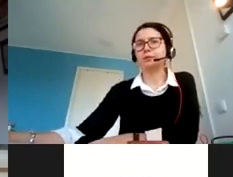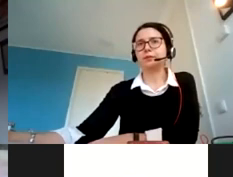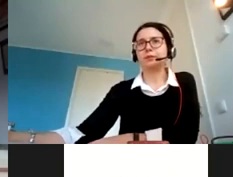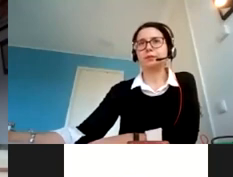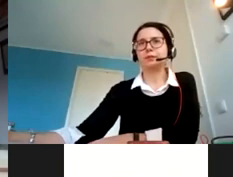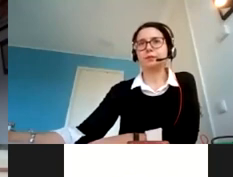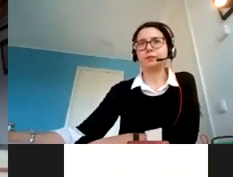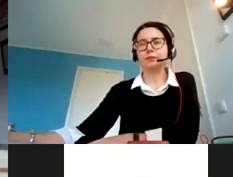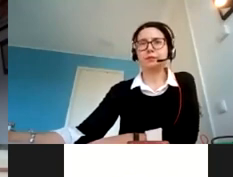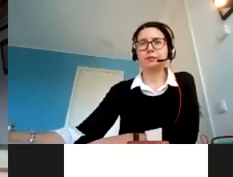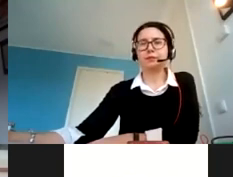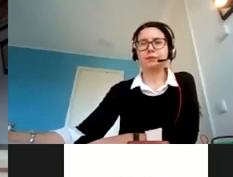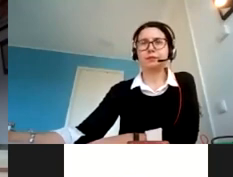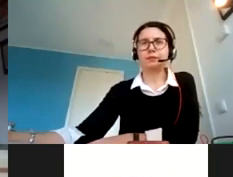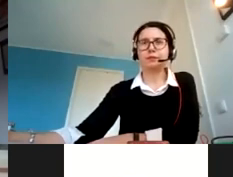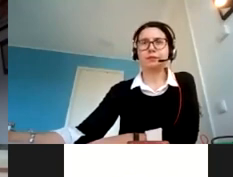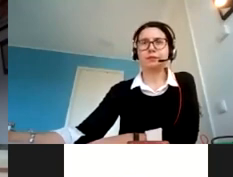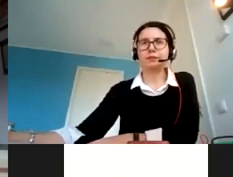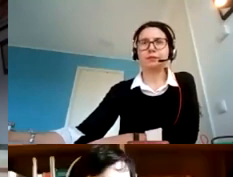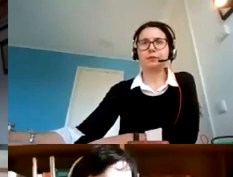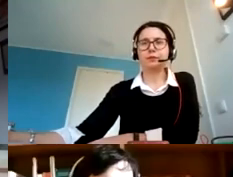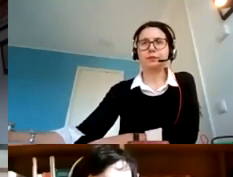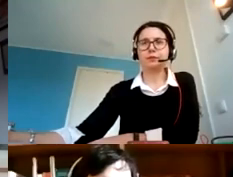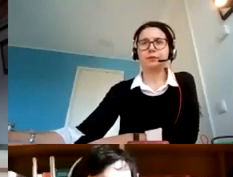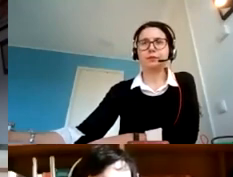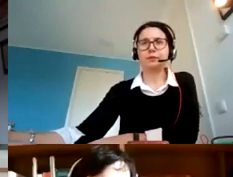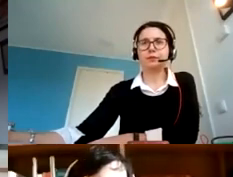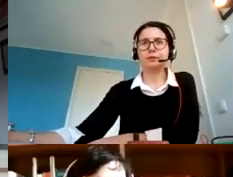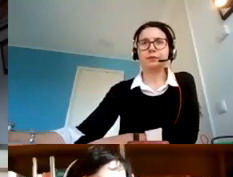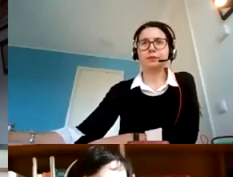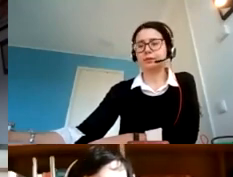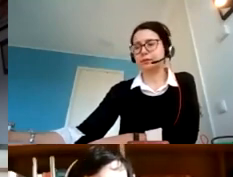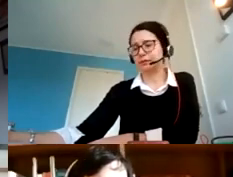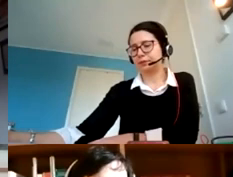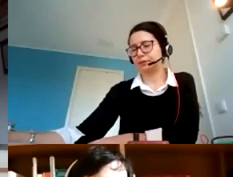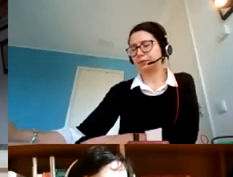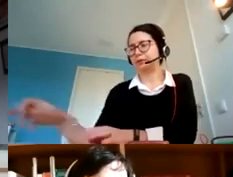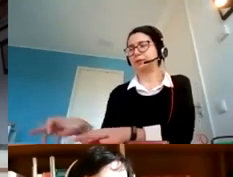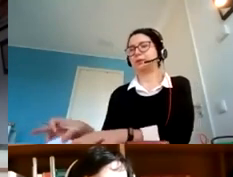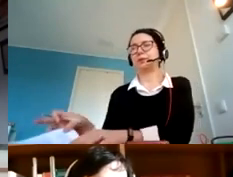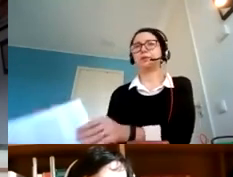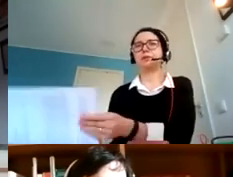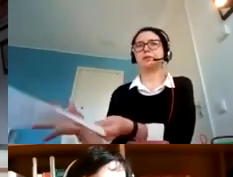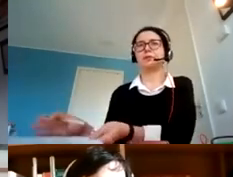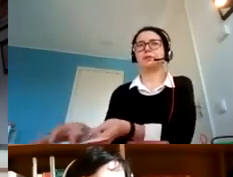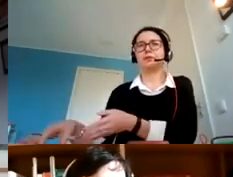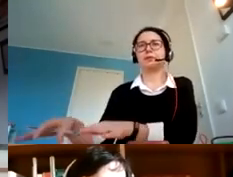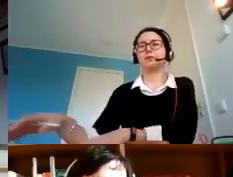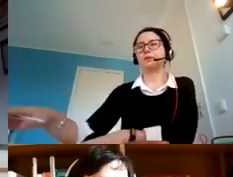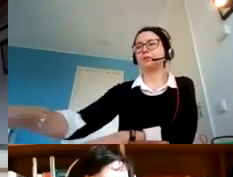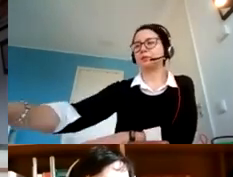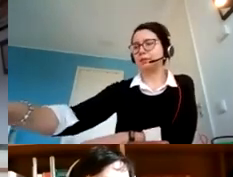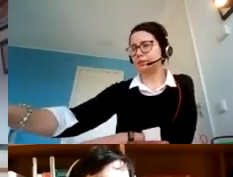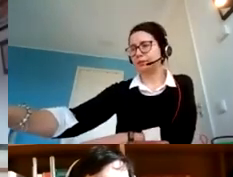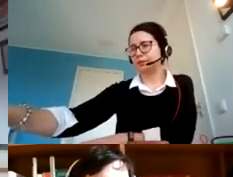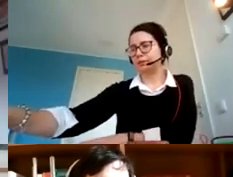Claire and to Irene for inviting me, but not only me, a lot of friends actually today, to this webinar. So